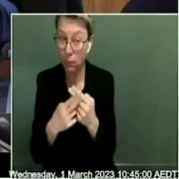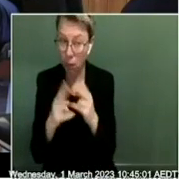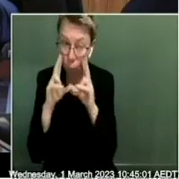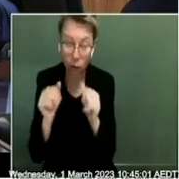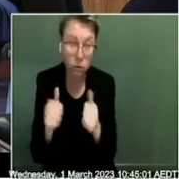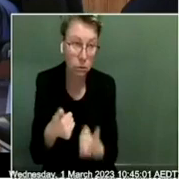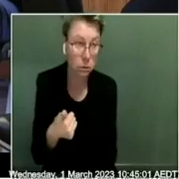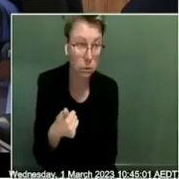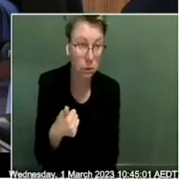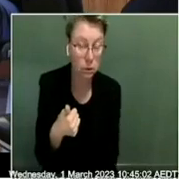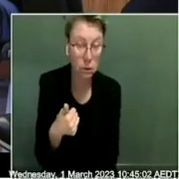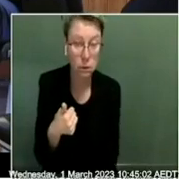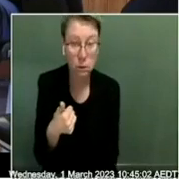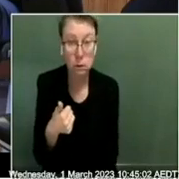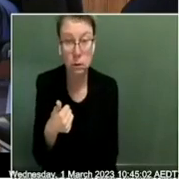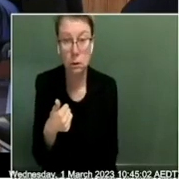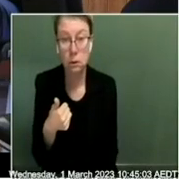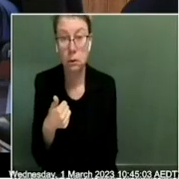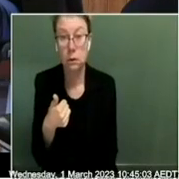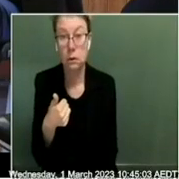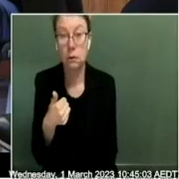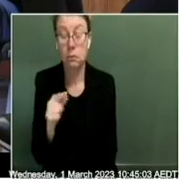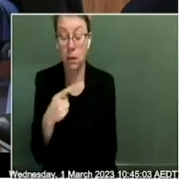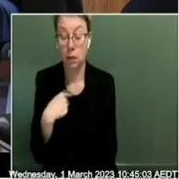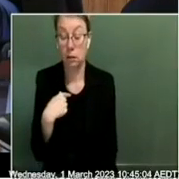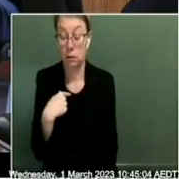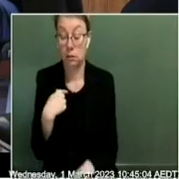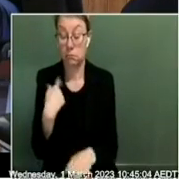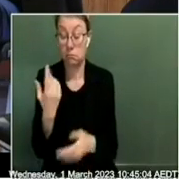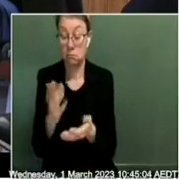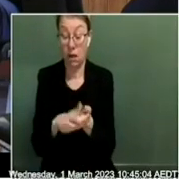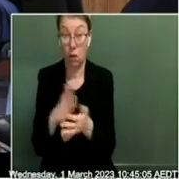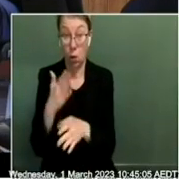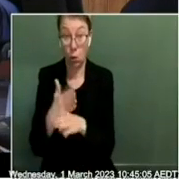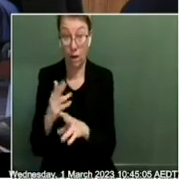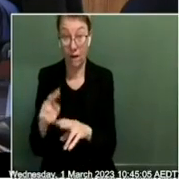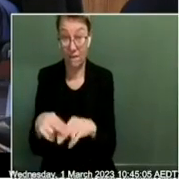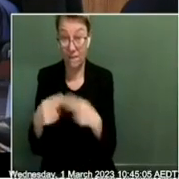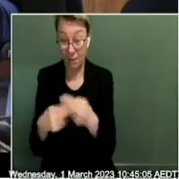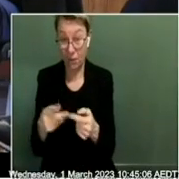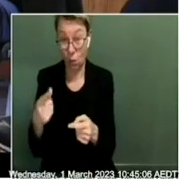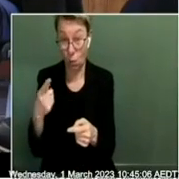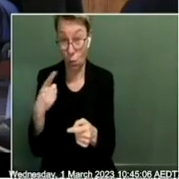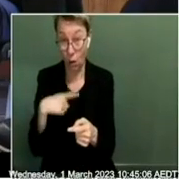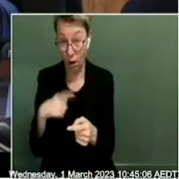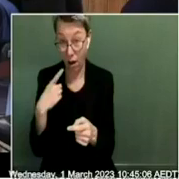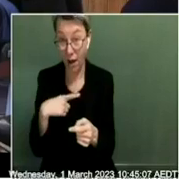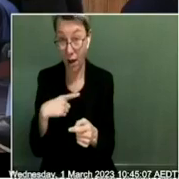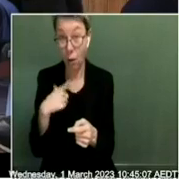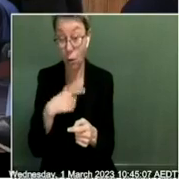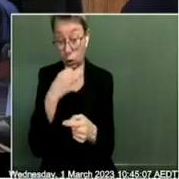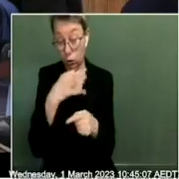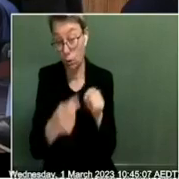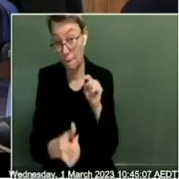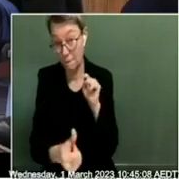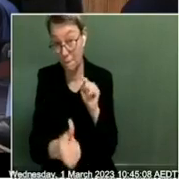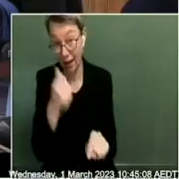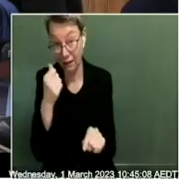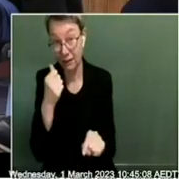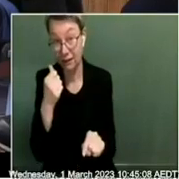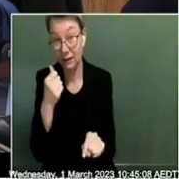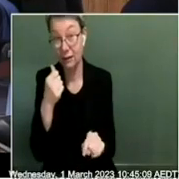was working here in Melbourne to get her children back and writing letters, and she had to prove that she was a good mother. She had